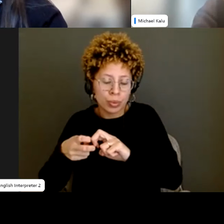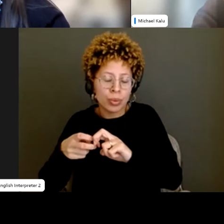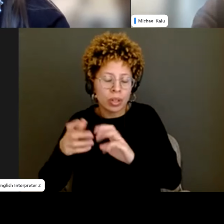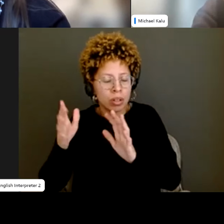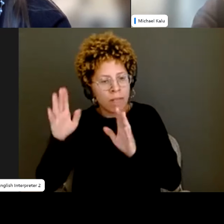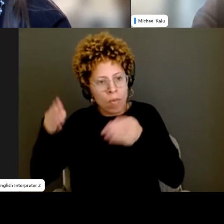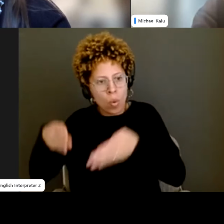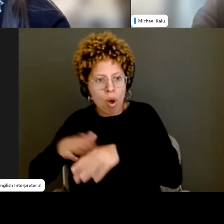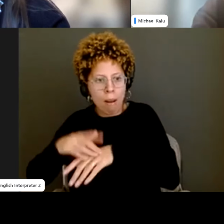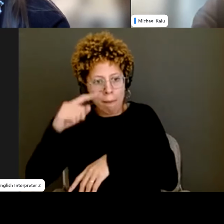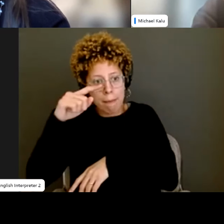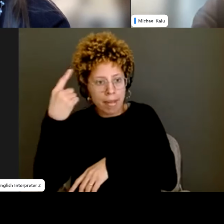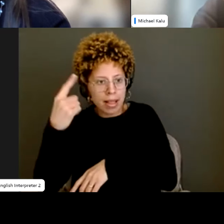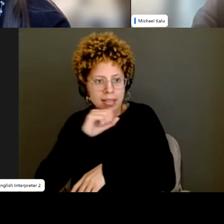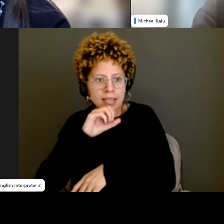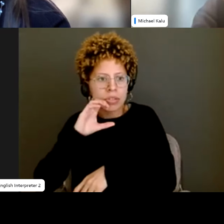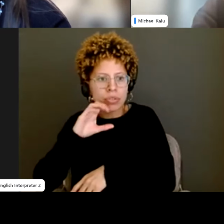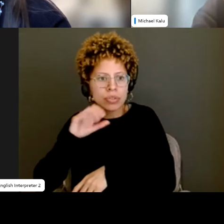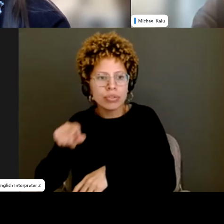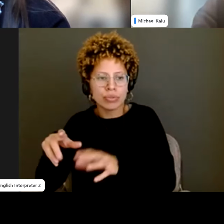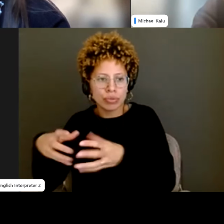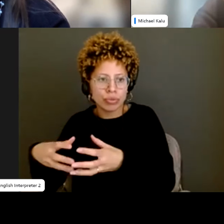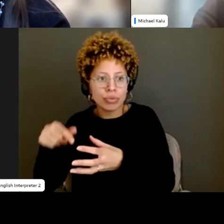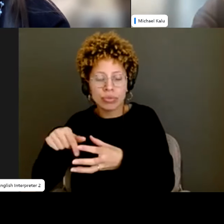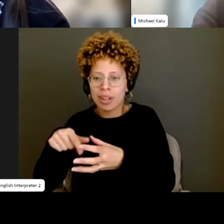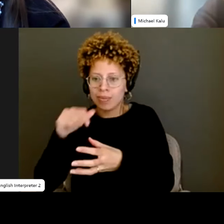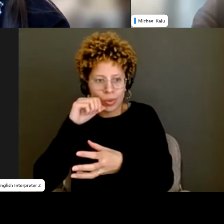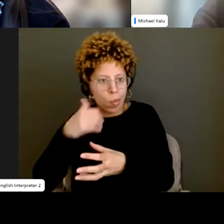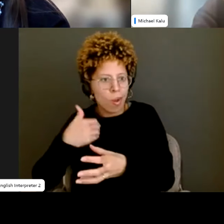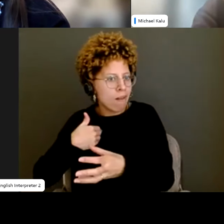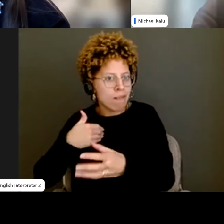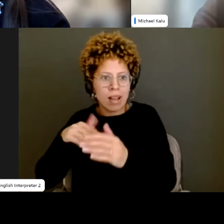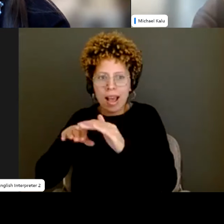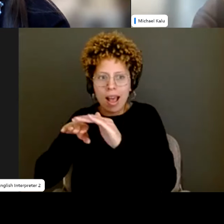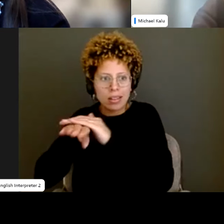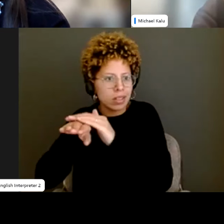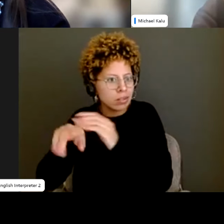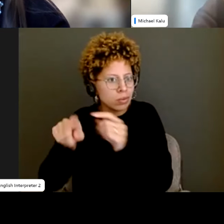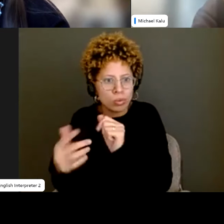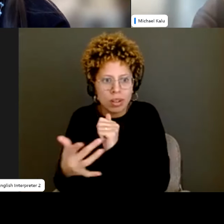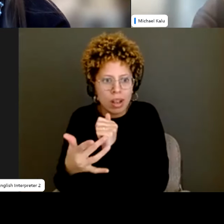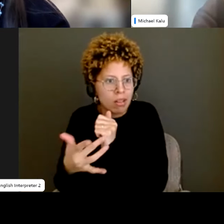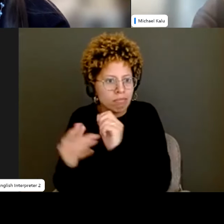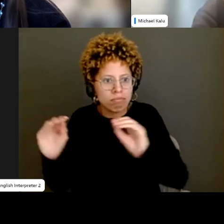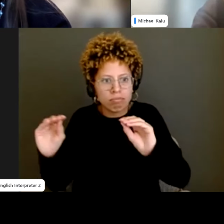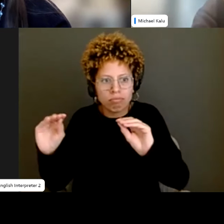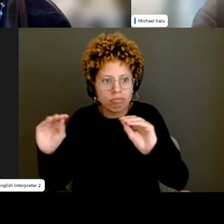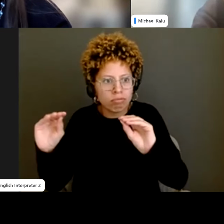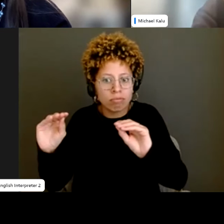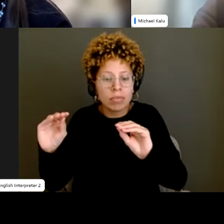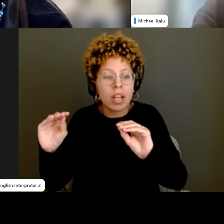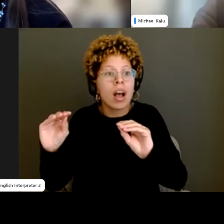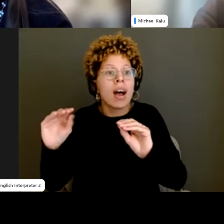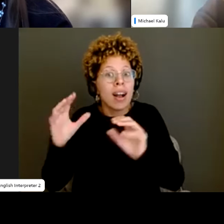Black seniors, a lot of Black seniors don't still have access to technology. And even when they